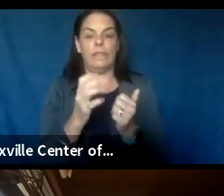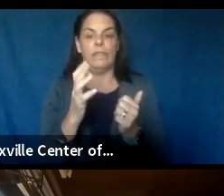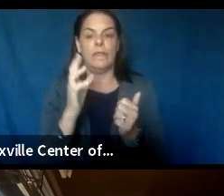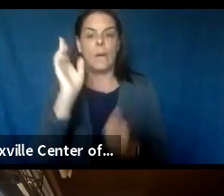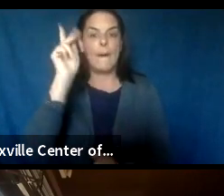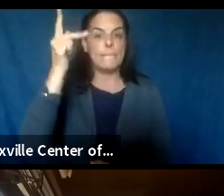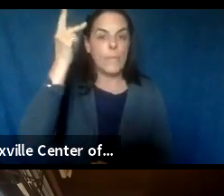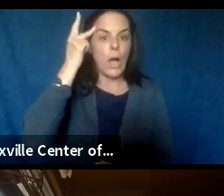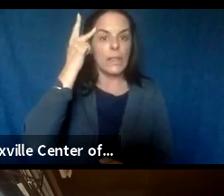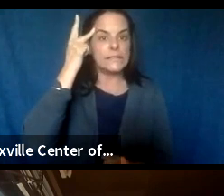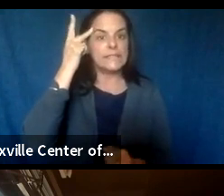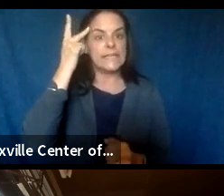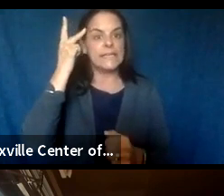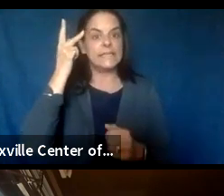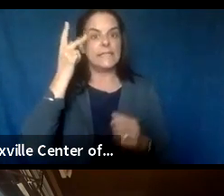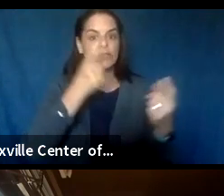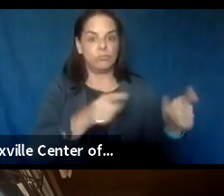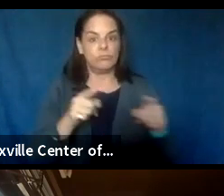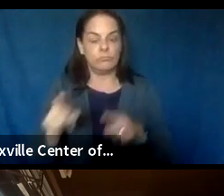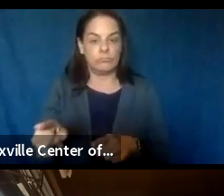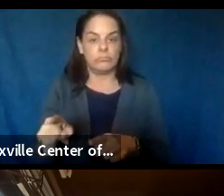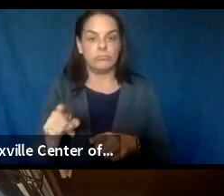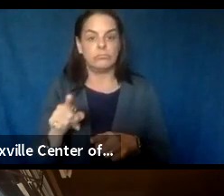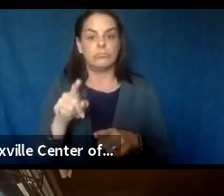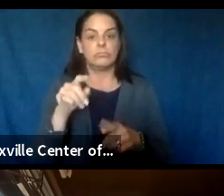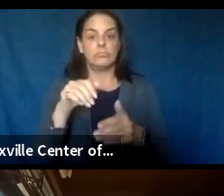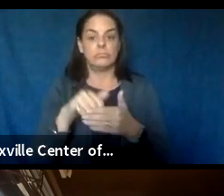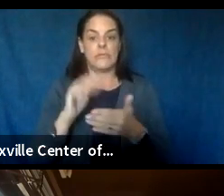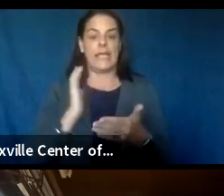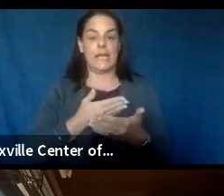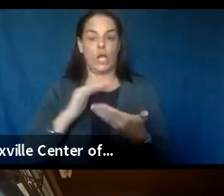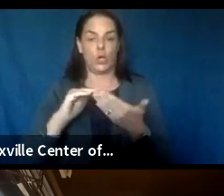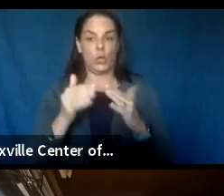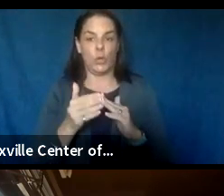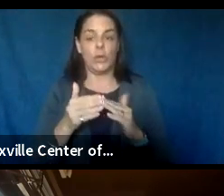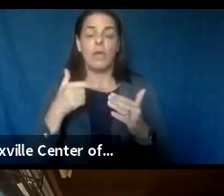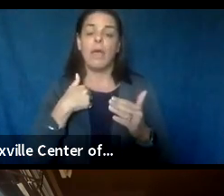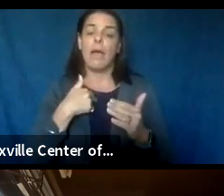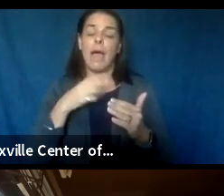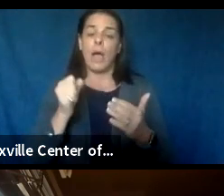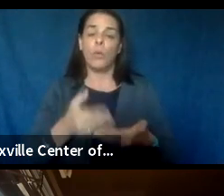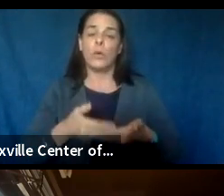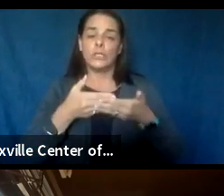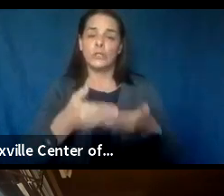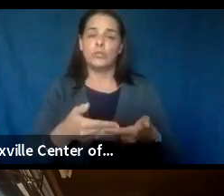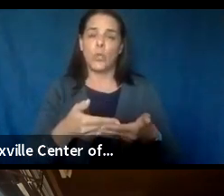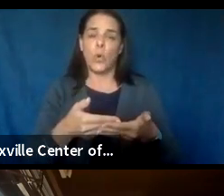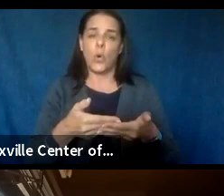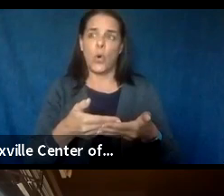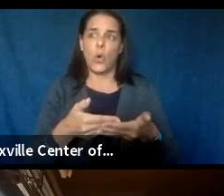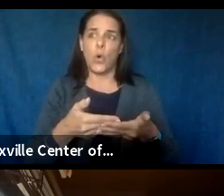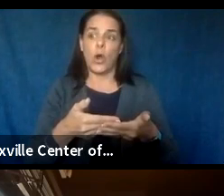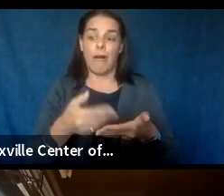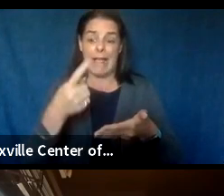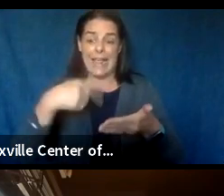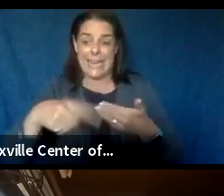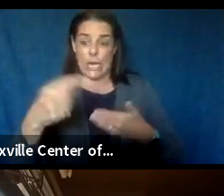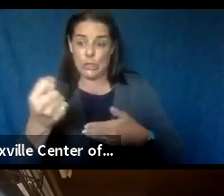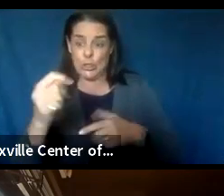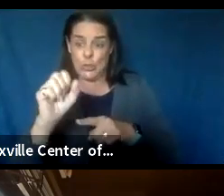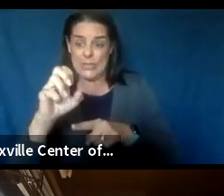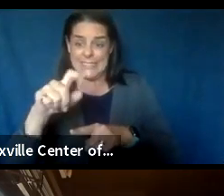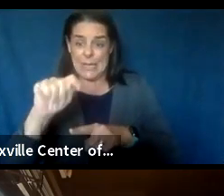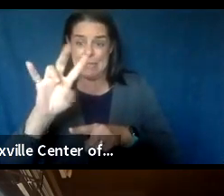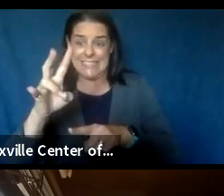policy making meetings in our community. I was born next Tuesday, September 7th, will be